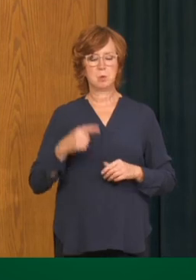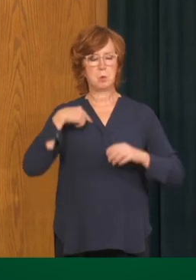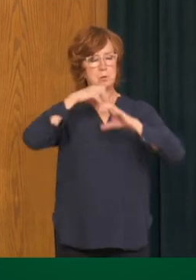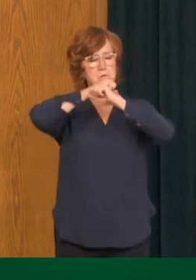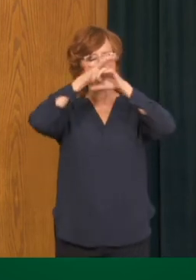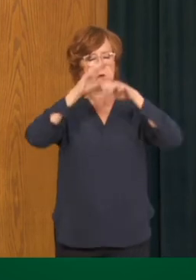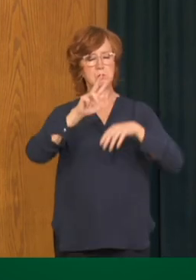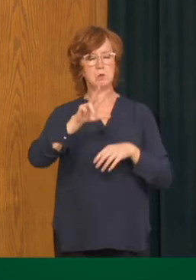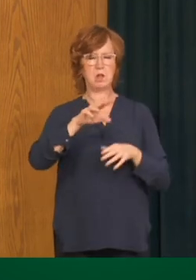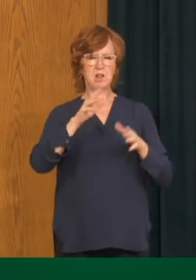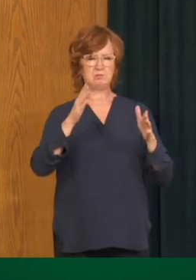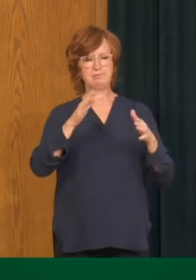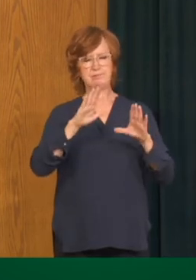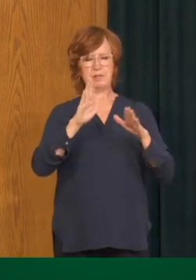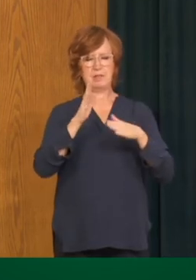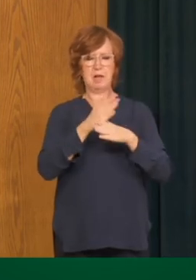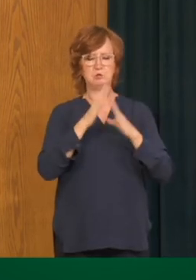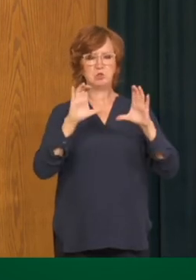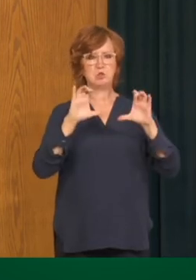class with kids,